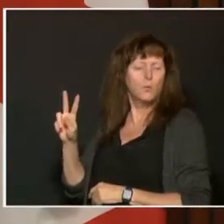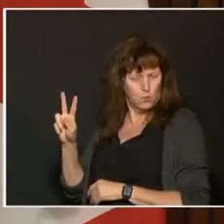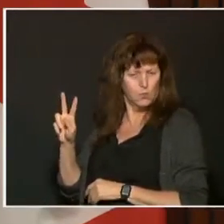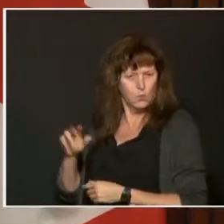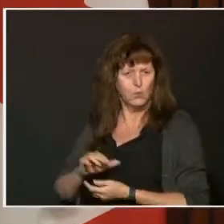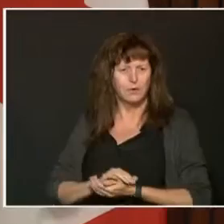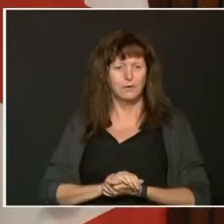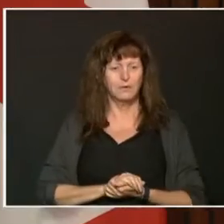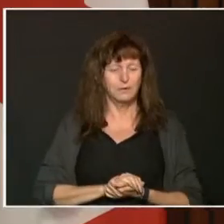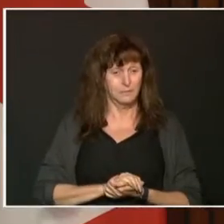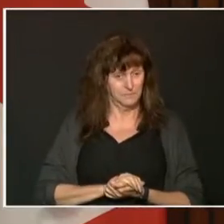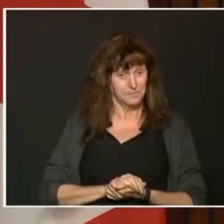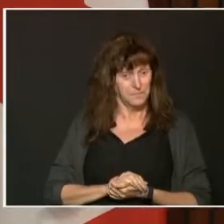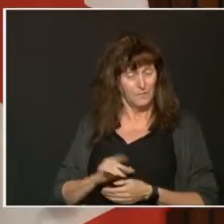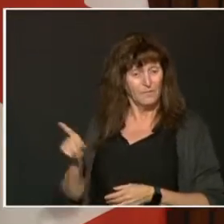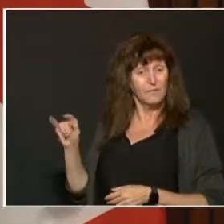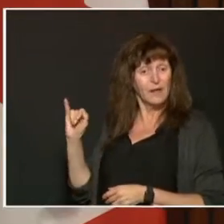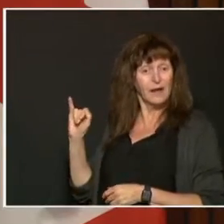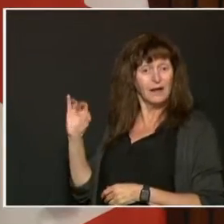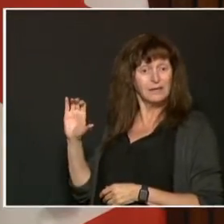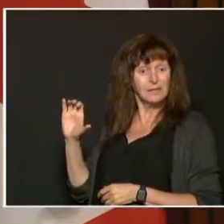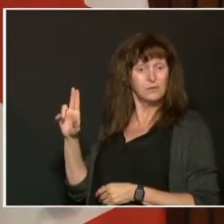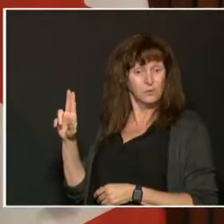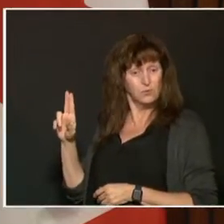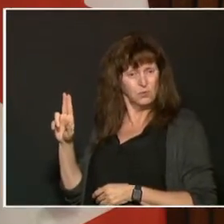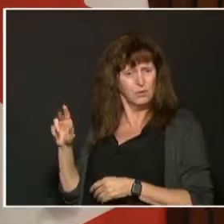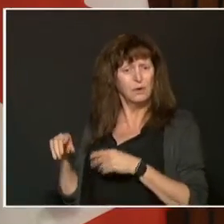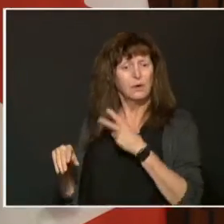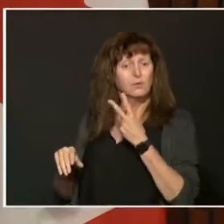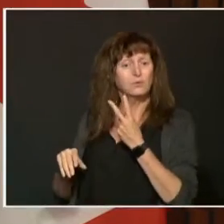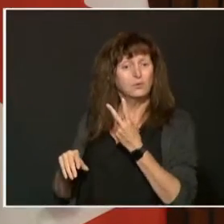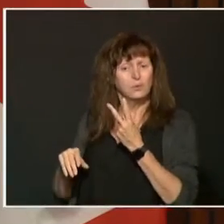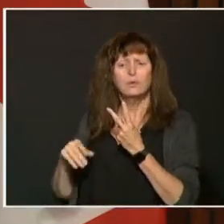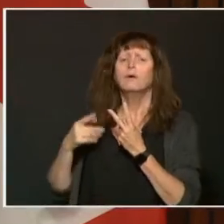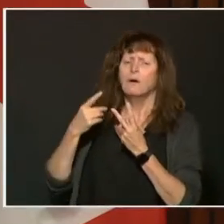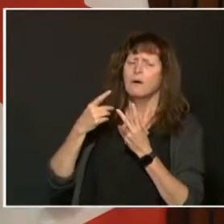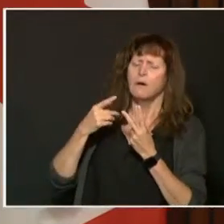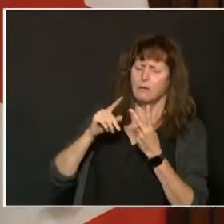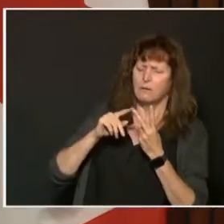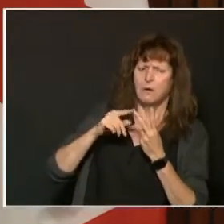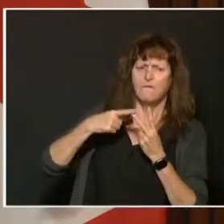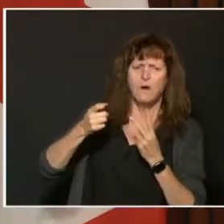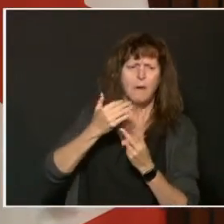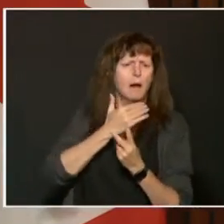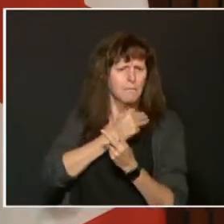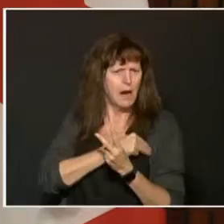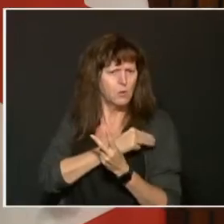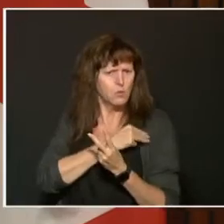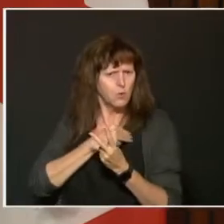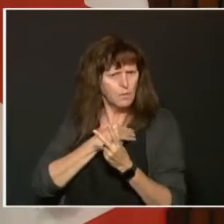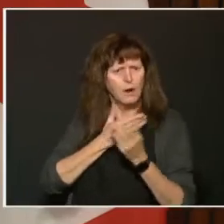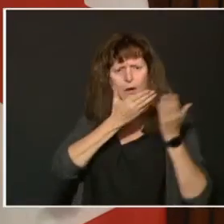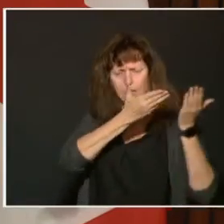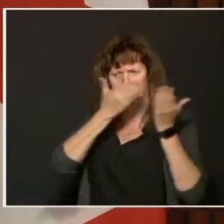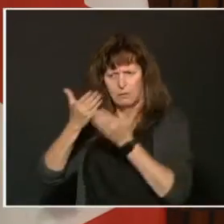those, we know that 2 of them are from Manitoba and being cared for in our hospitals. So we actually